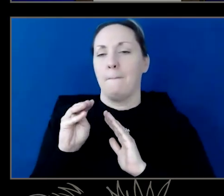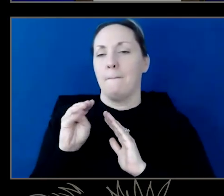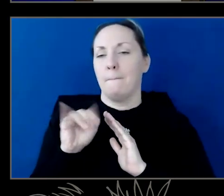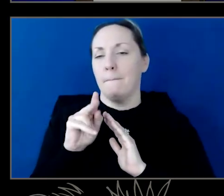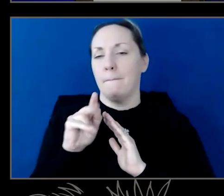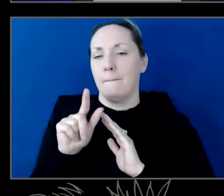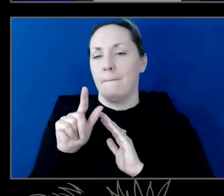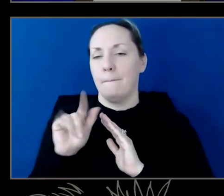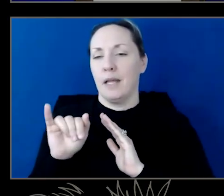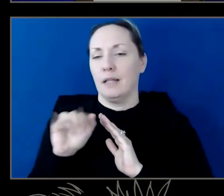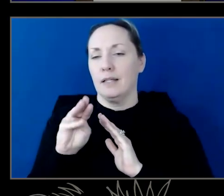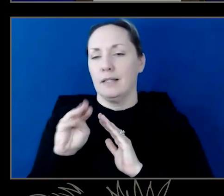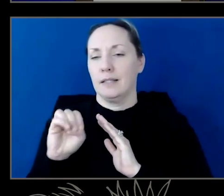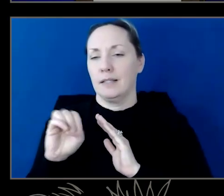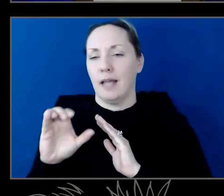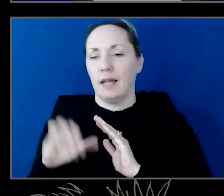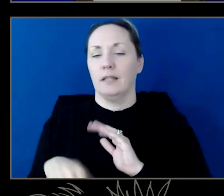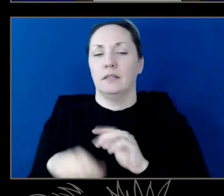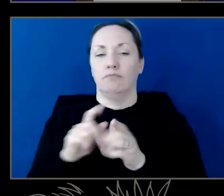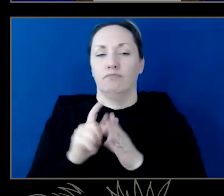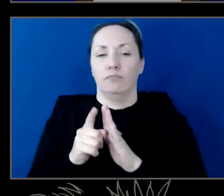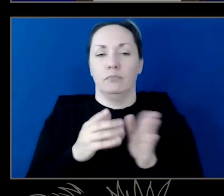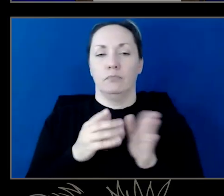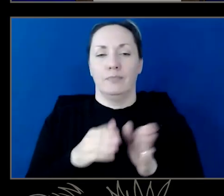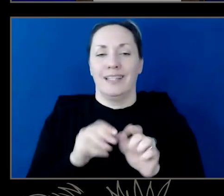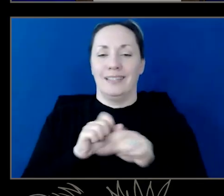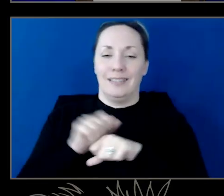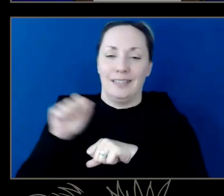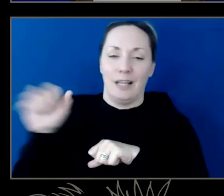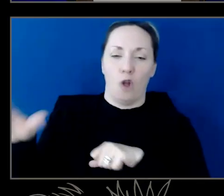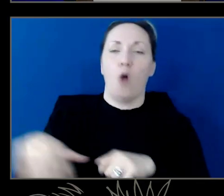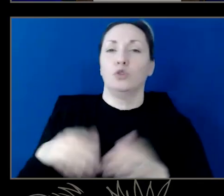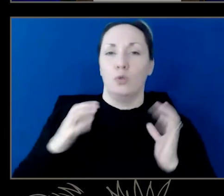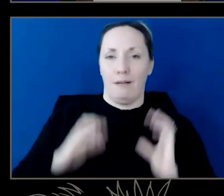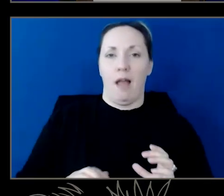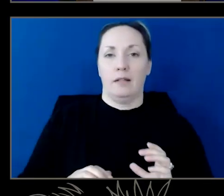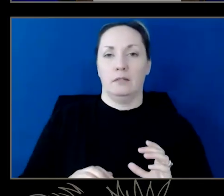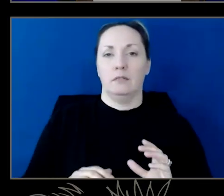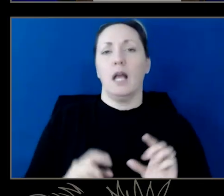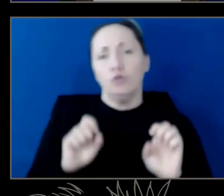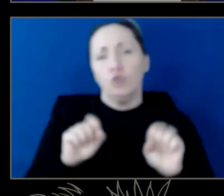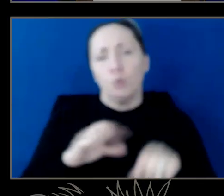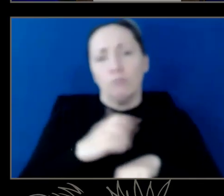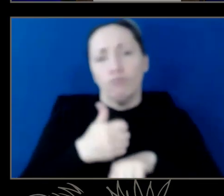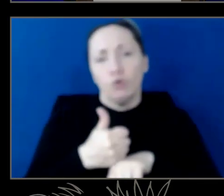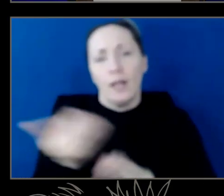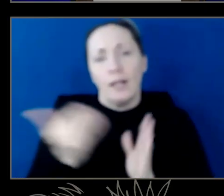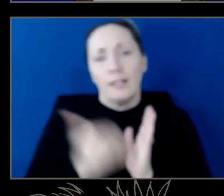updates back to the client. And you can do that again and again and again.